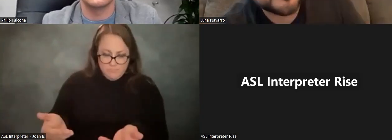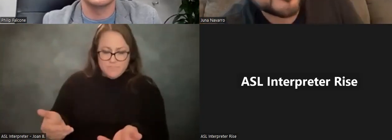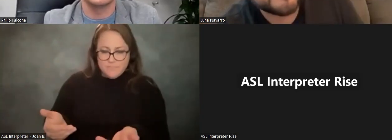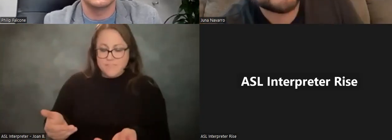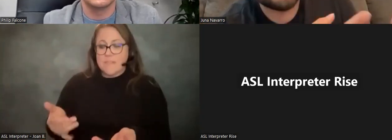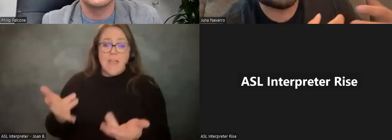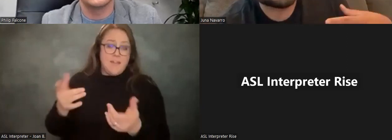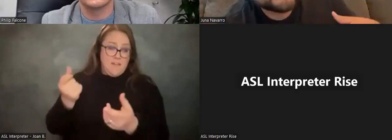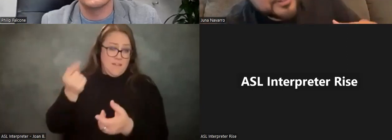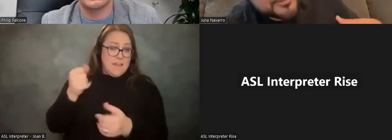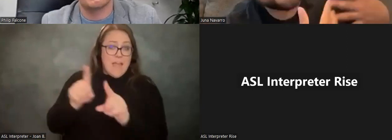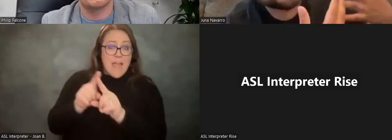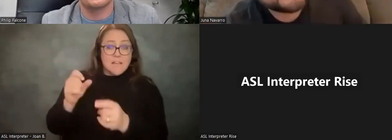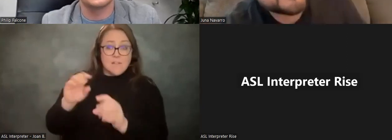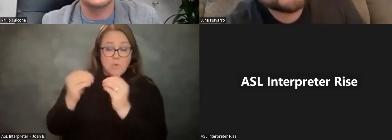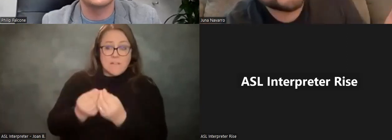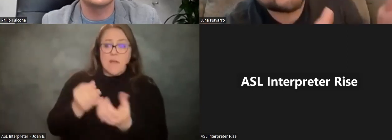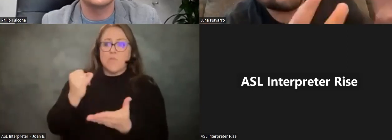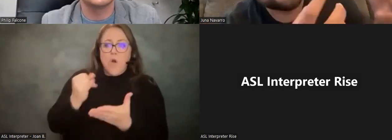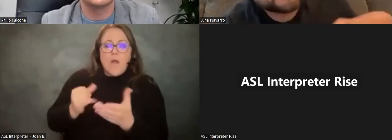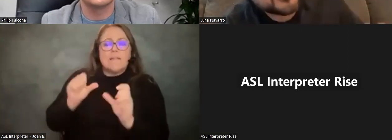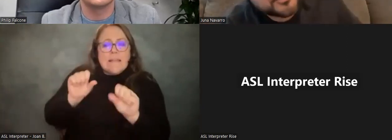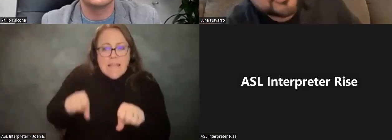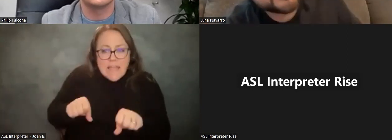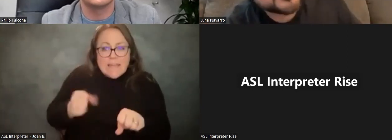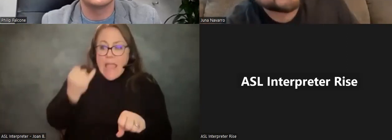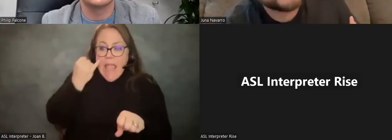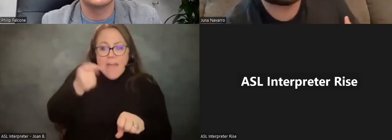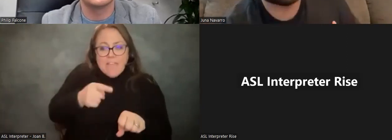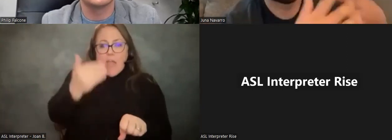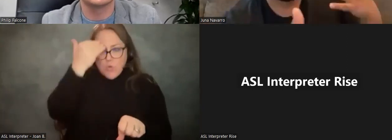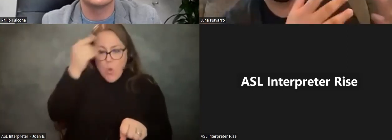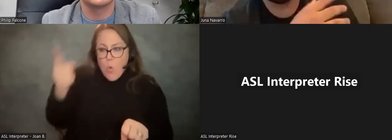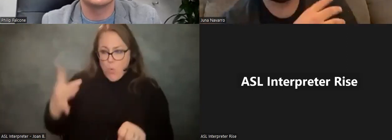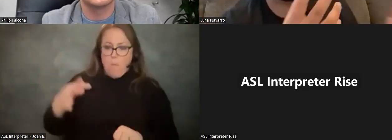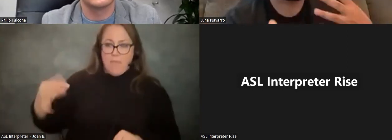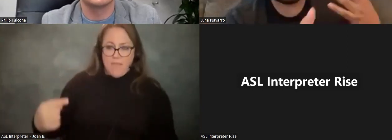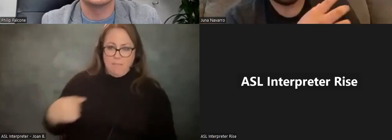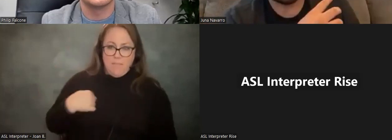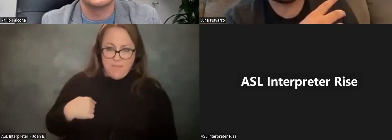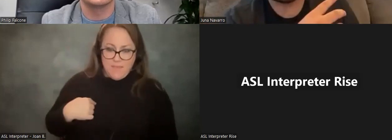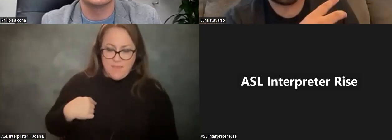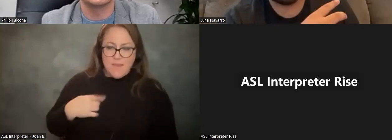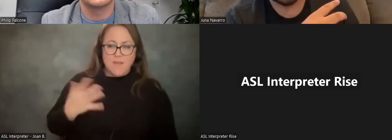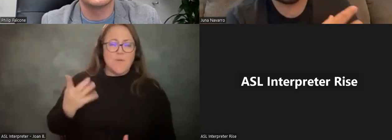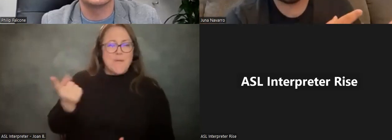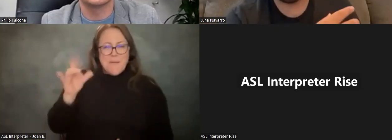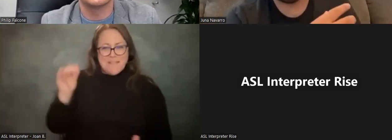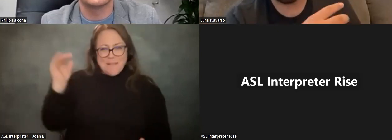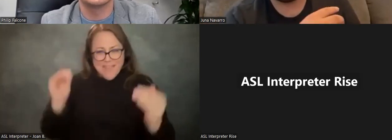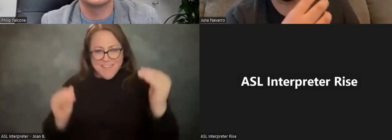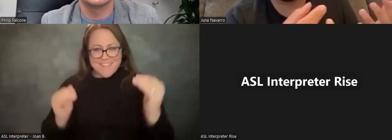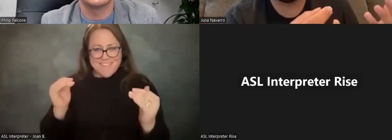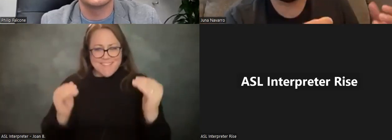an organization, an artist is willing to do this once they know for sure they're the chosen artist too. So it's always going to be a balance. There's